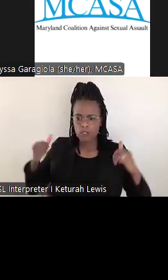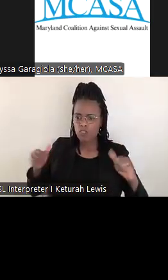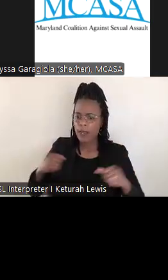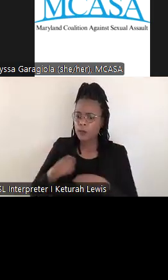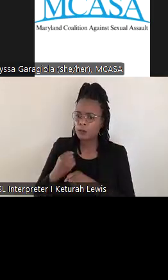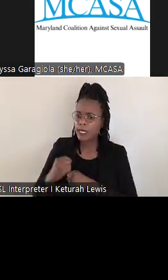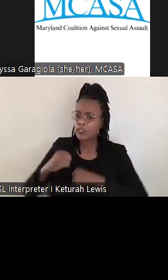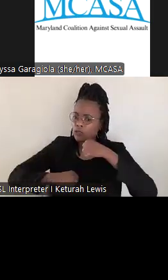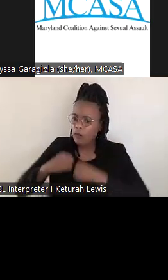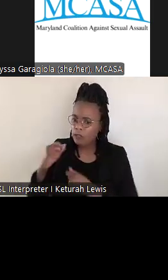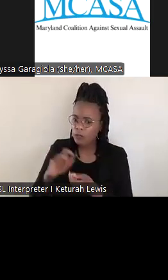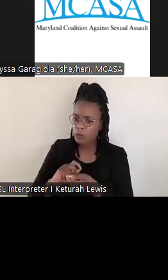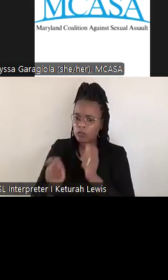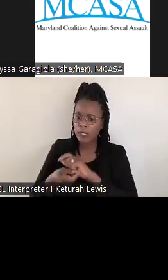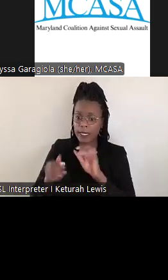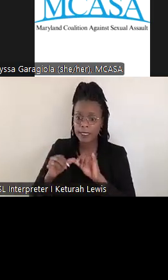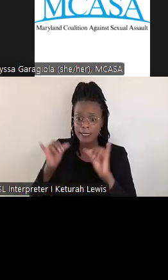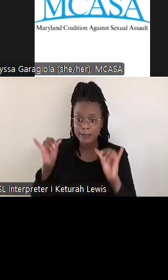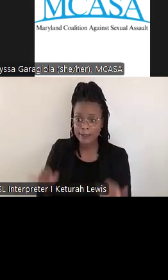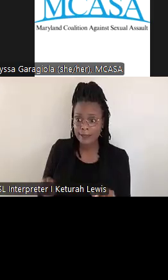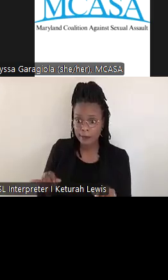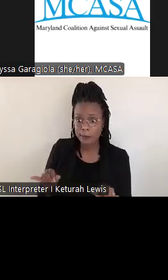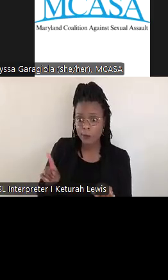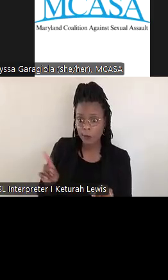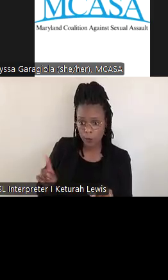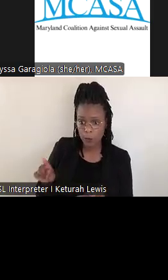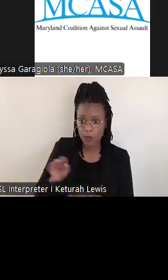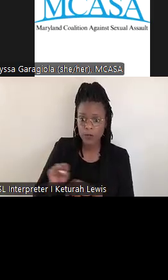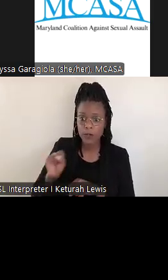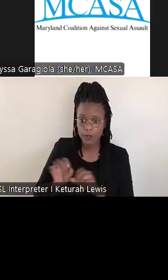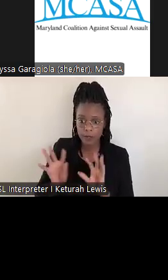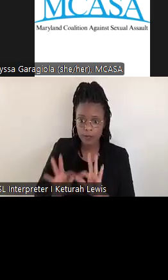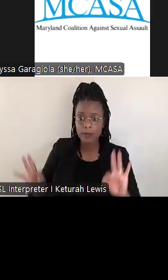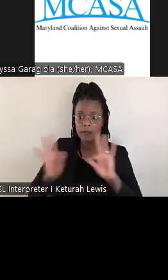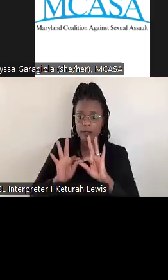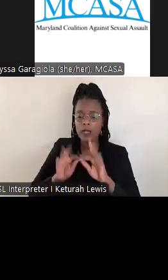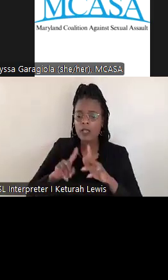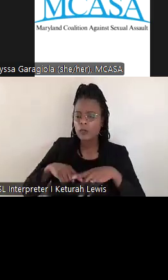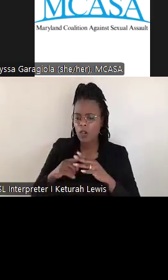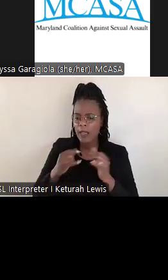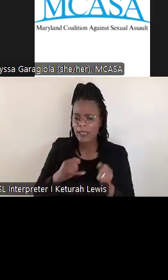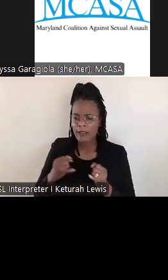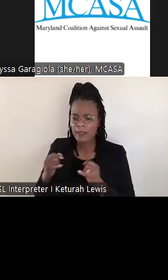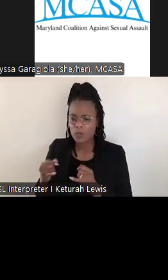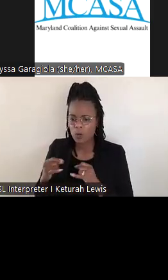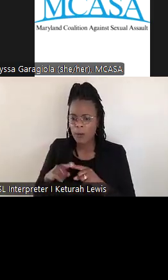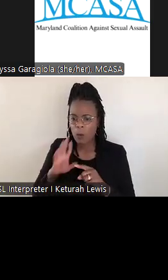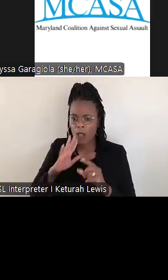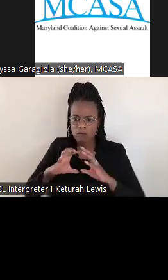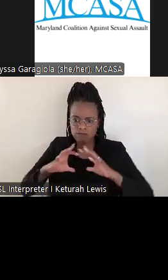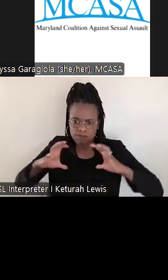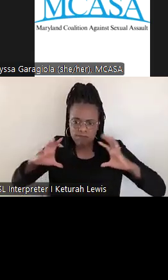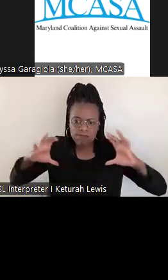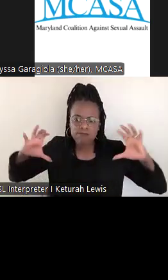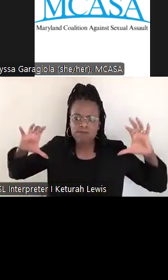in the systems that you might be working in as well. So we'll start with the individual level, but we're really going to expand out from